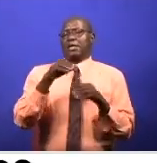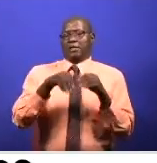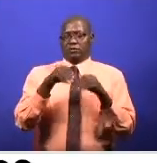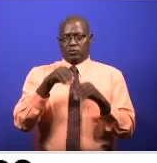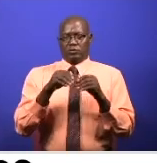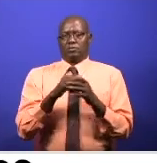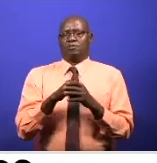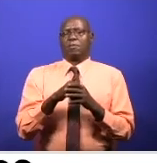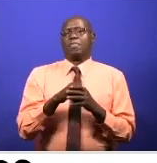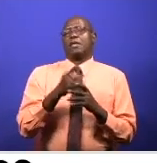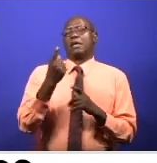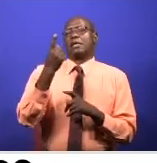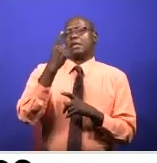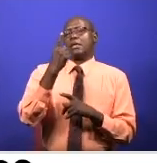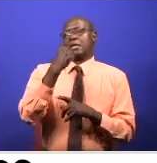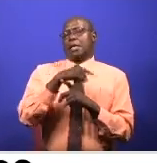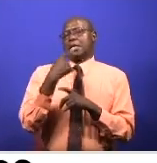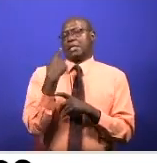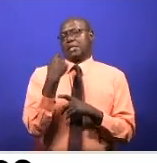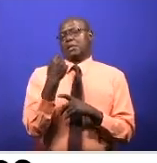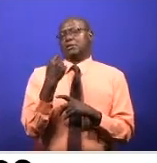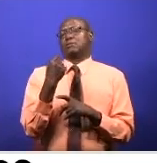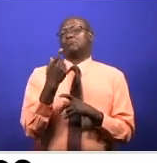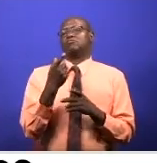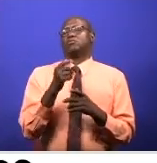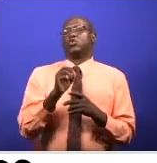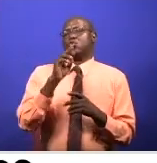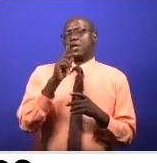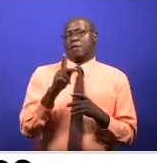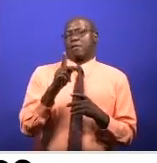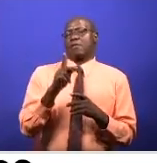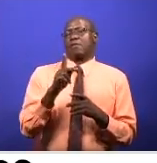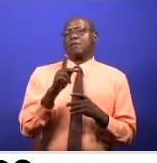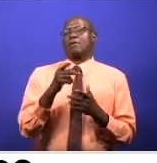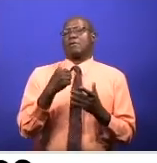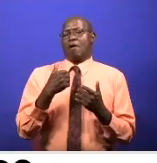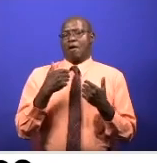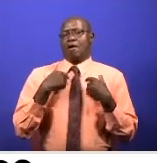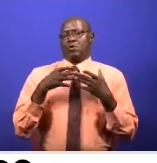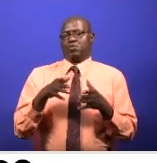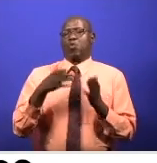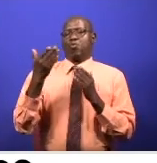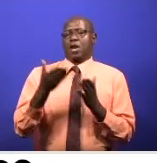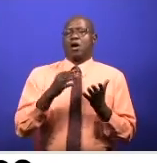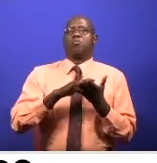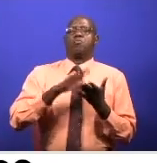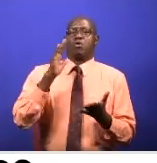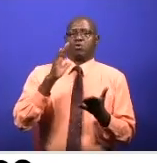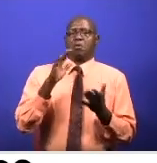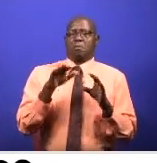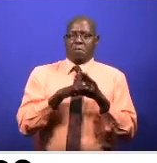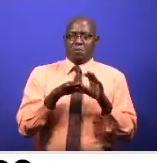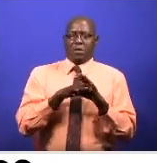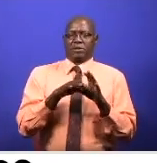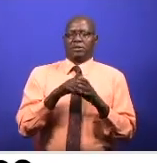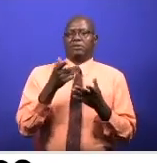Just a day after six parties of the Kenya Kwanza Alliance folded to join the ruling party, UDA has today welcomed more members, with the latest being the immediate former